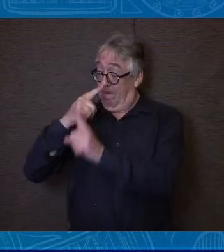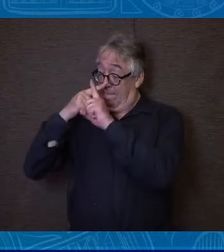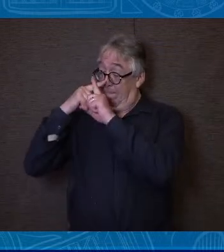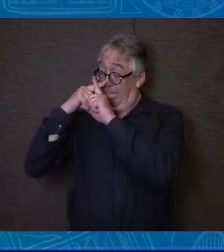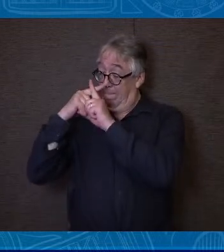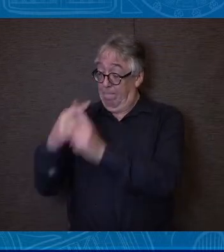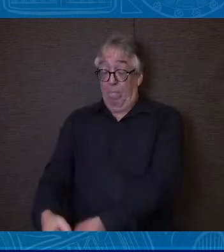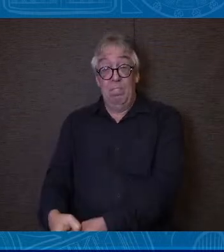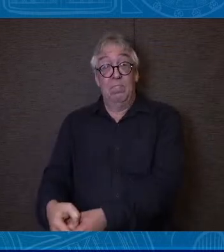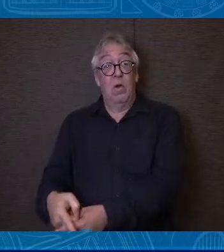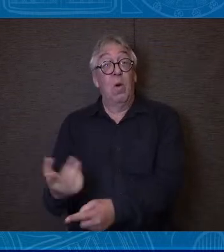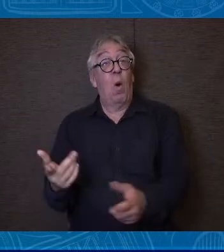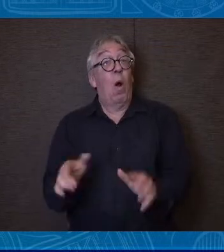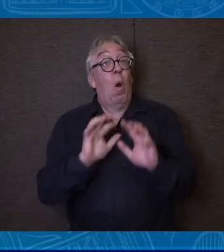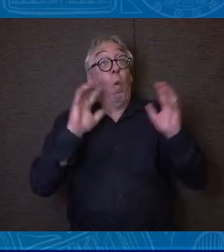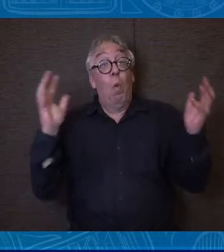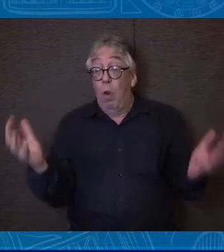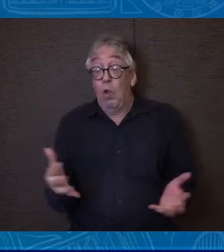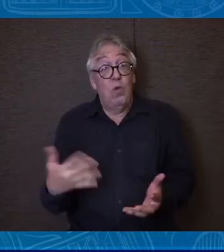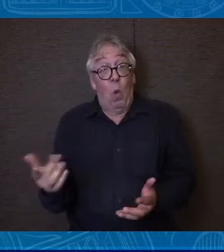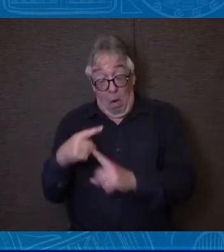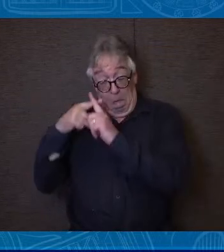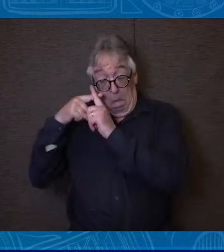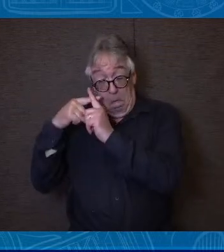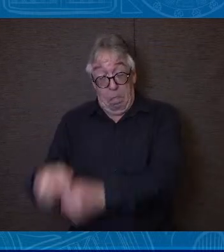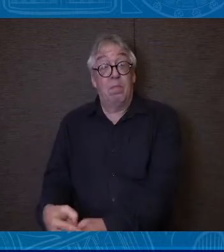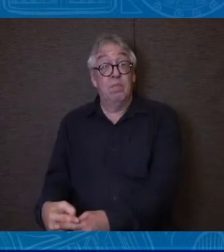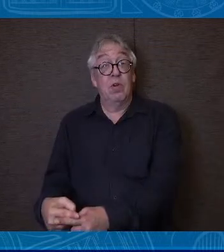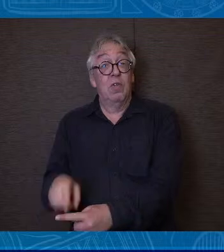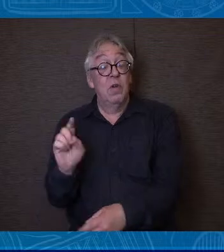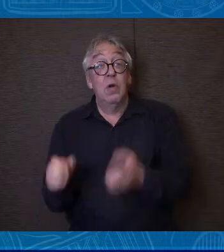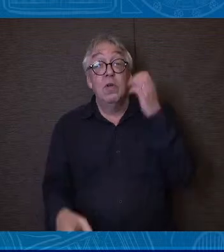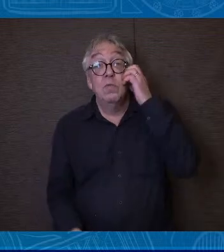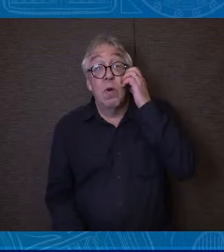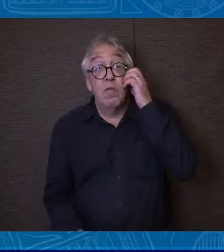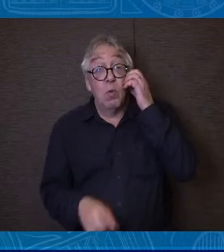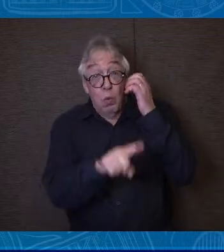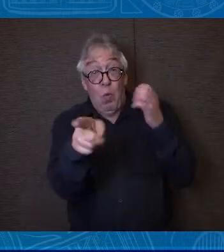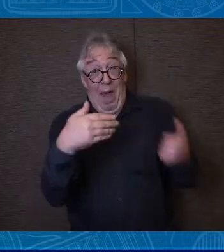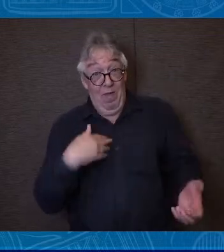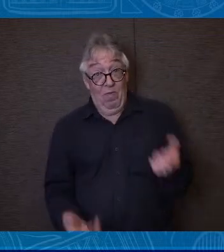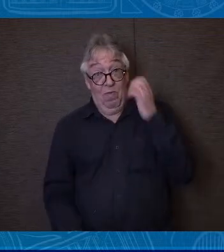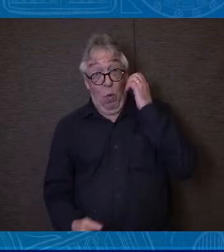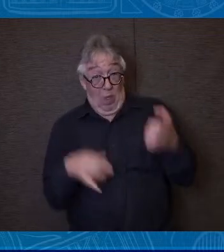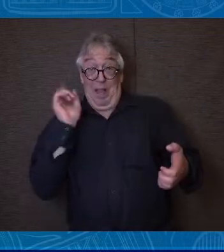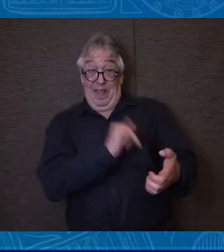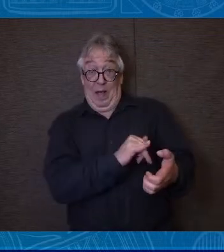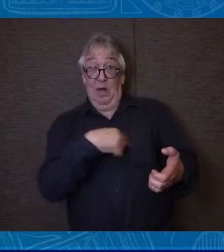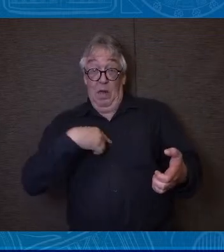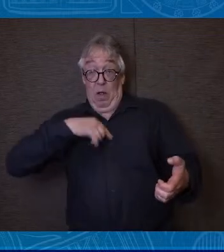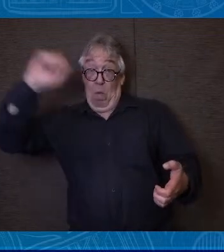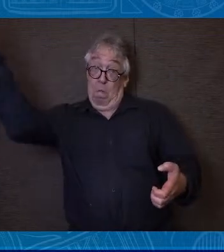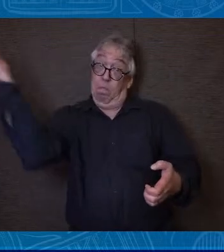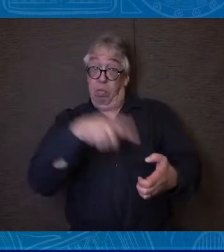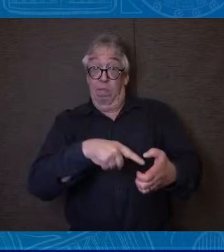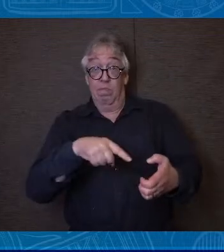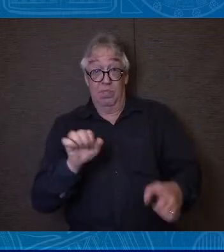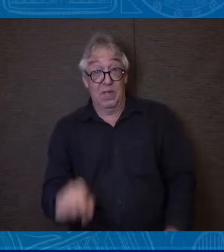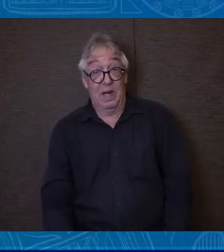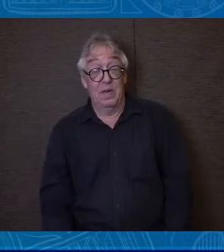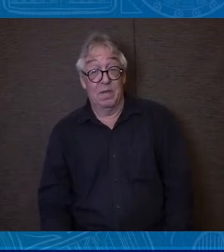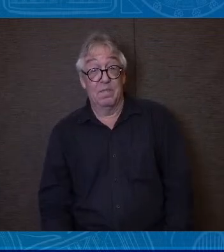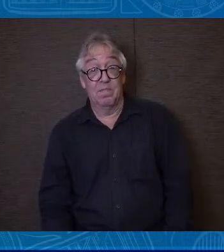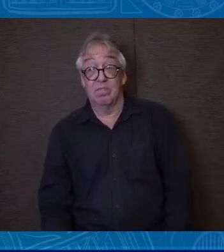in the world, on the existing smartphone, everyone in the world. So our idea is really to develop